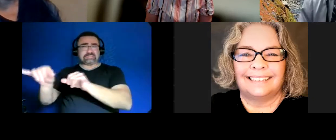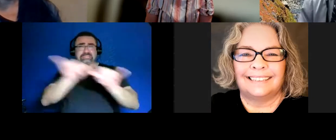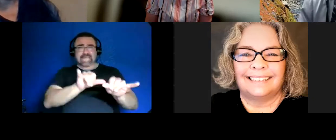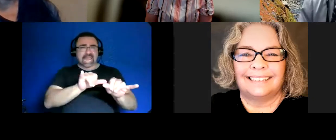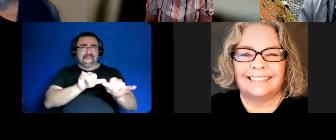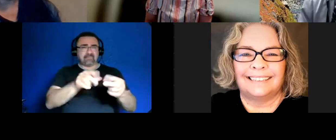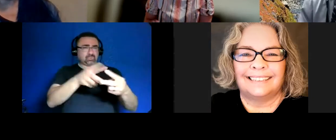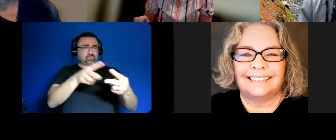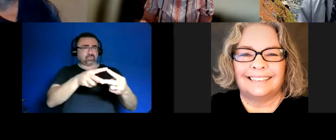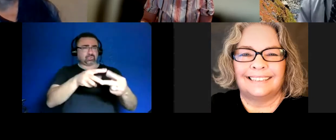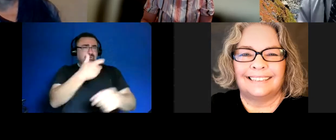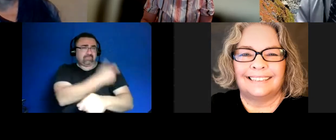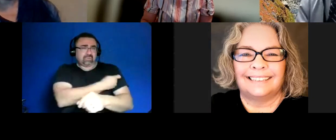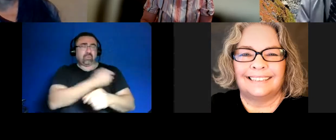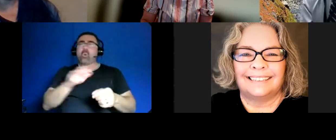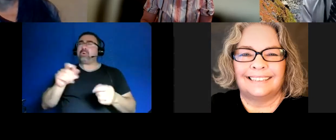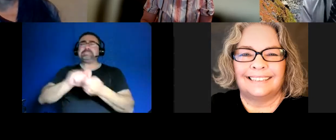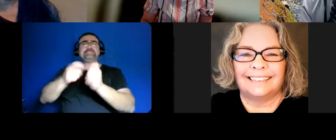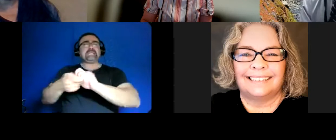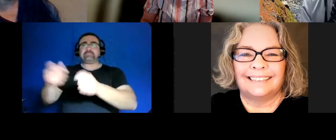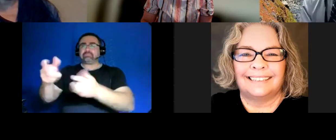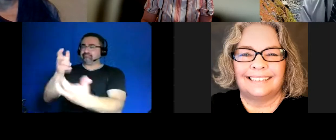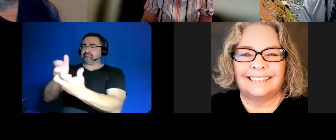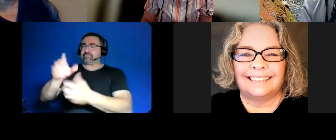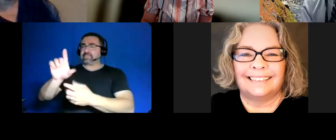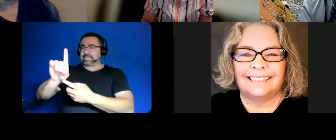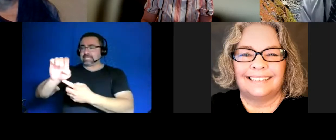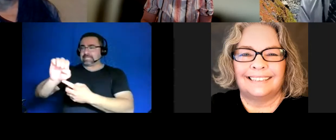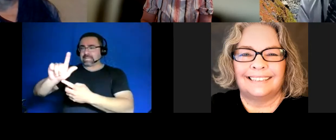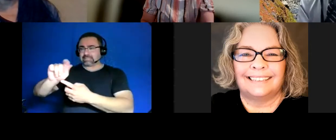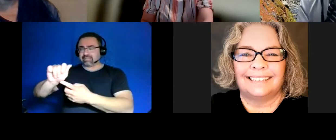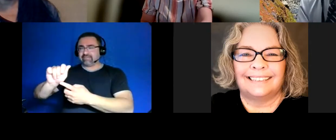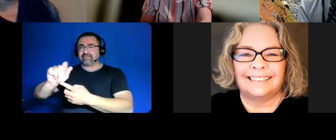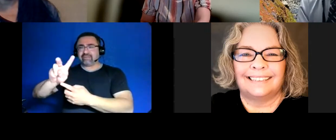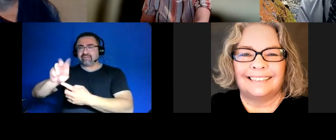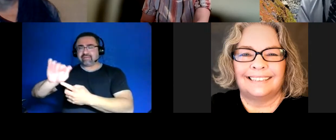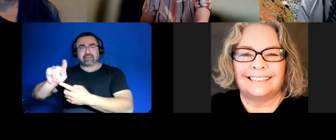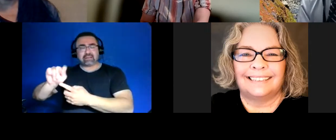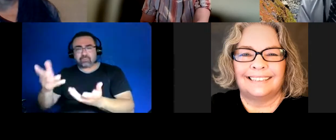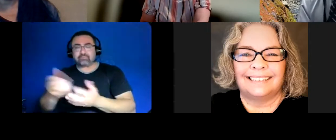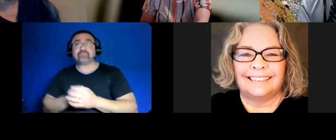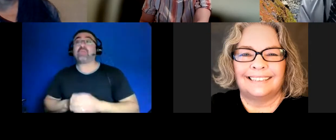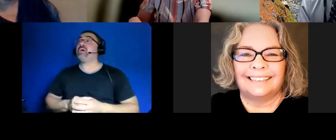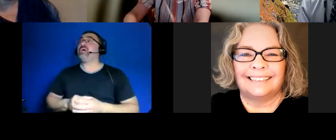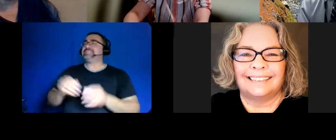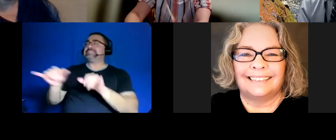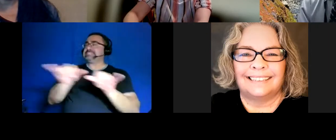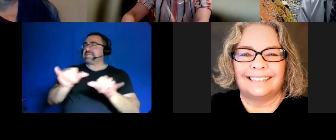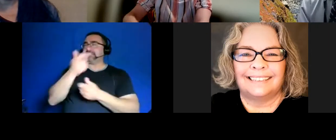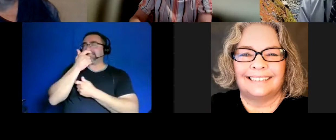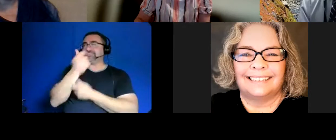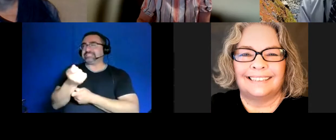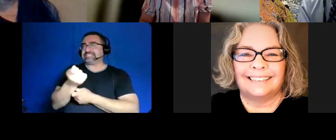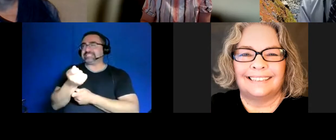Delta variant? You know, it's the same, and that's an interesting thing. I saw some